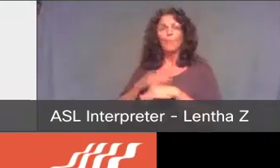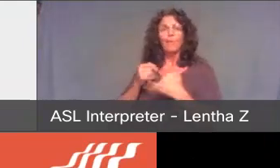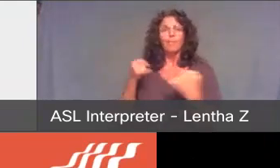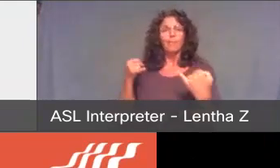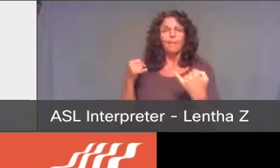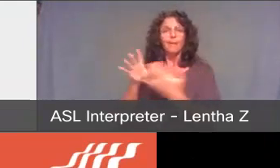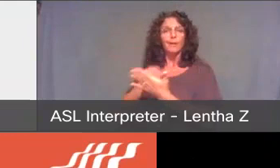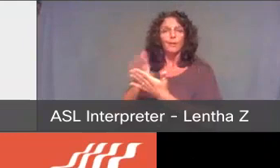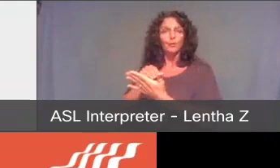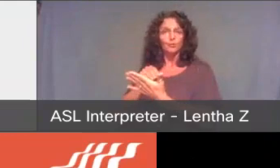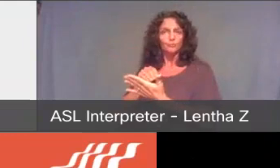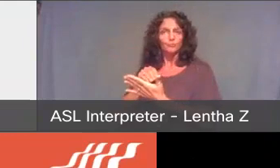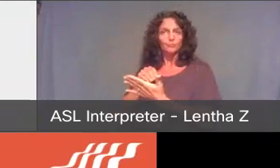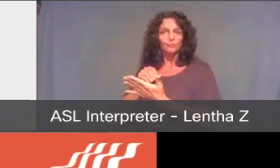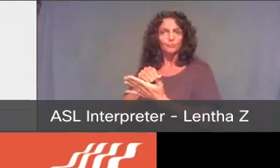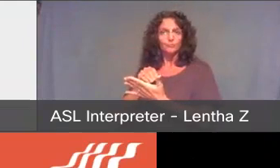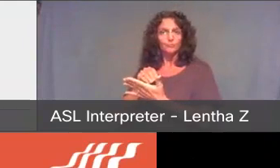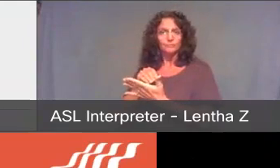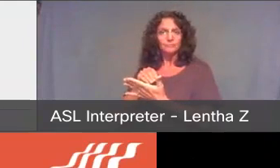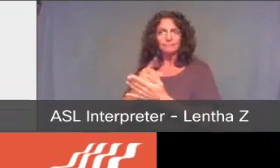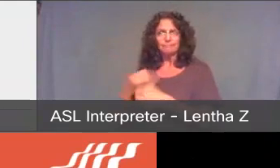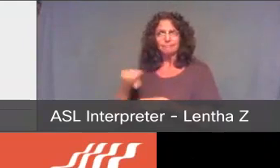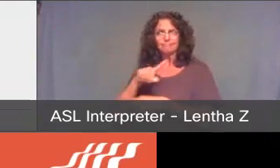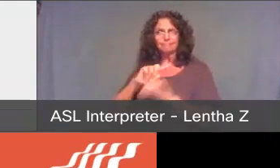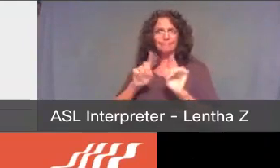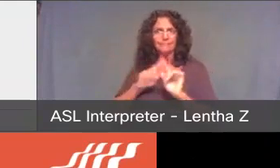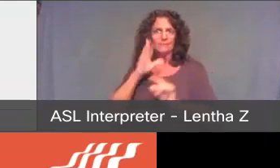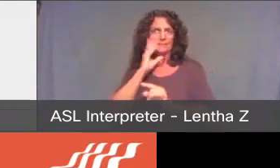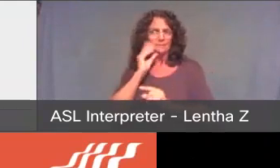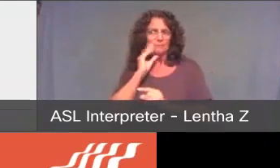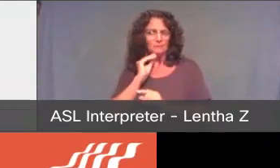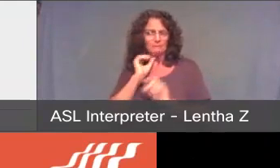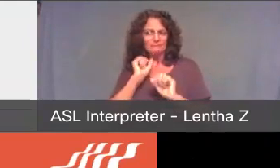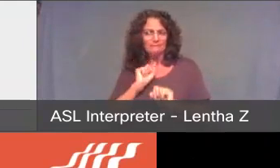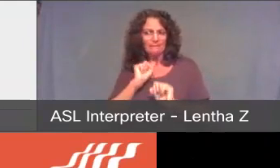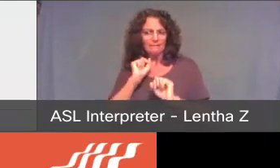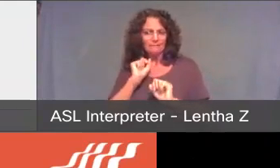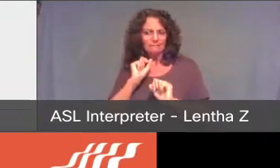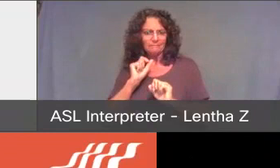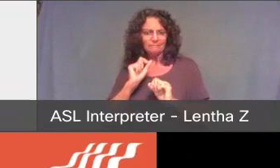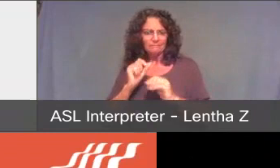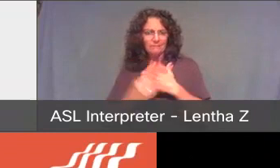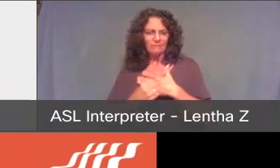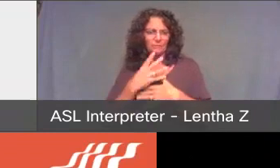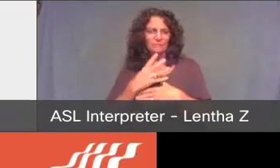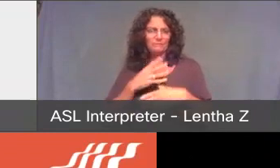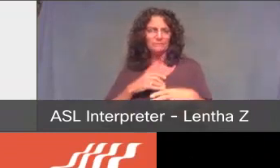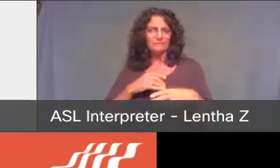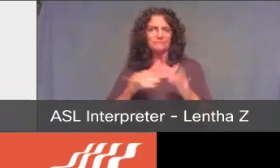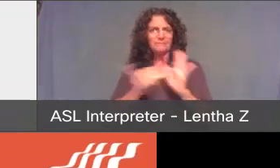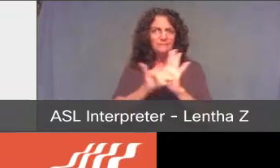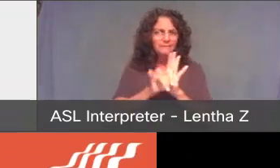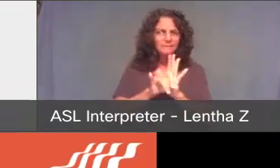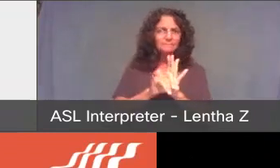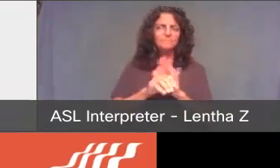our experiences can be so shaped by our identities and what barriers we face as a result. So these examples, you